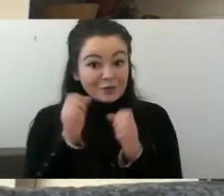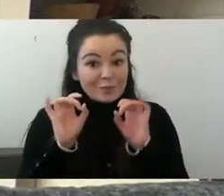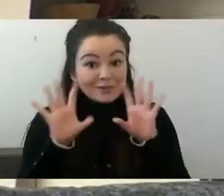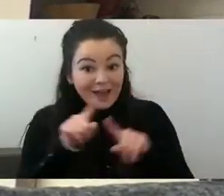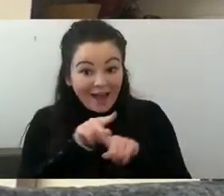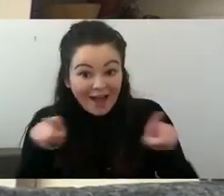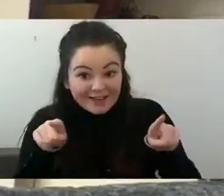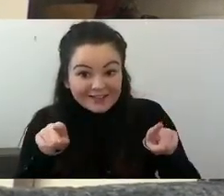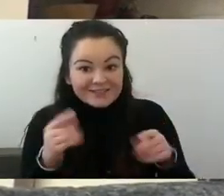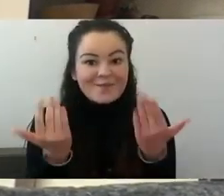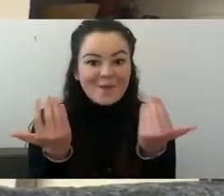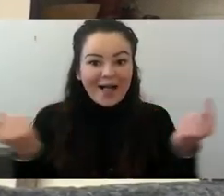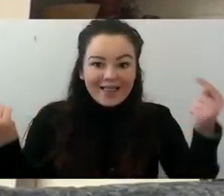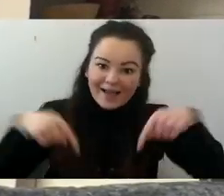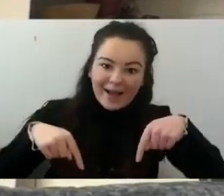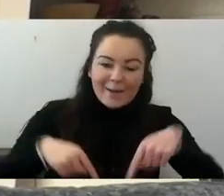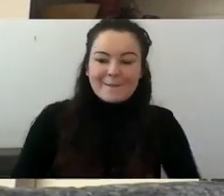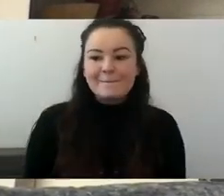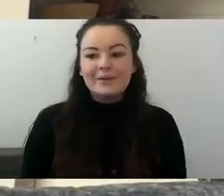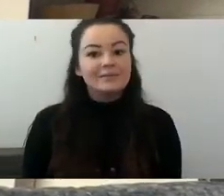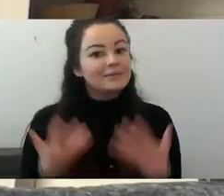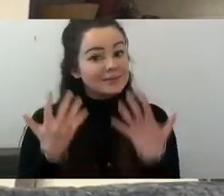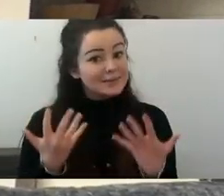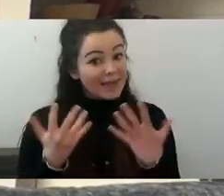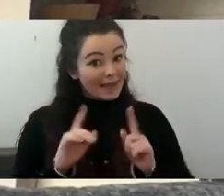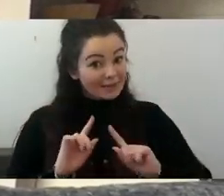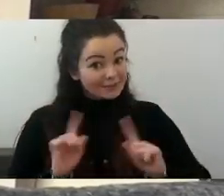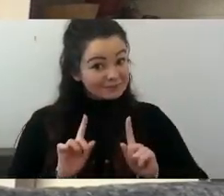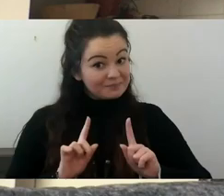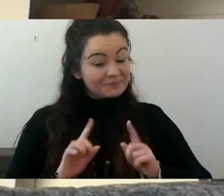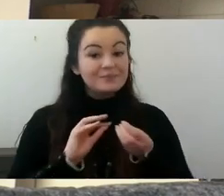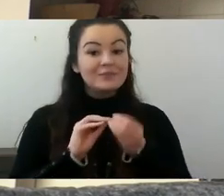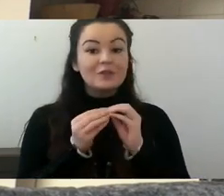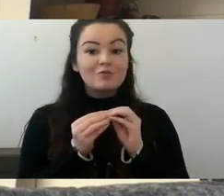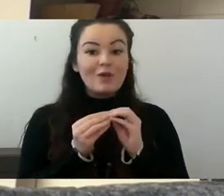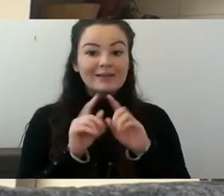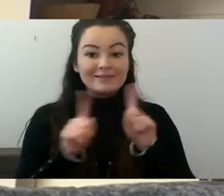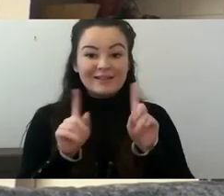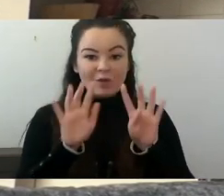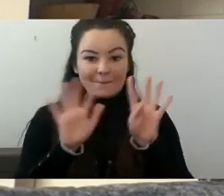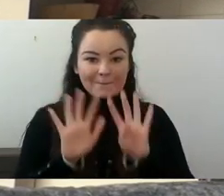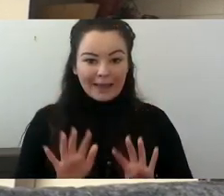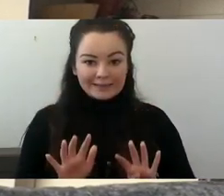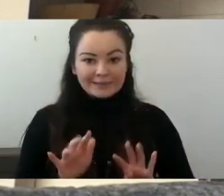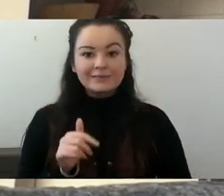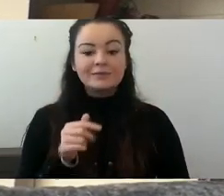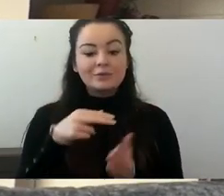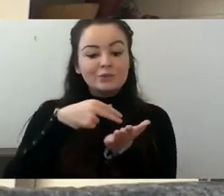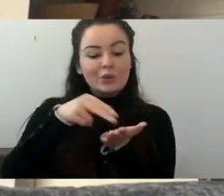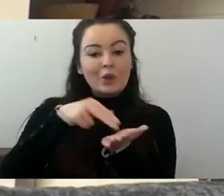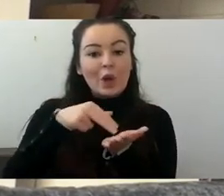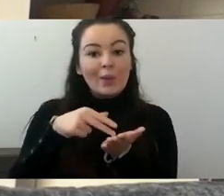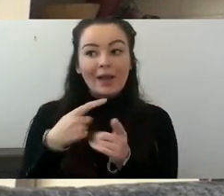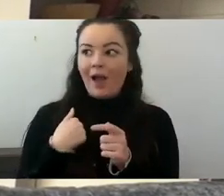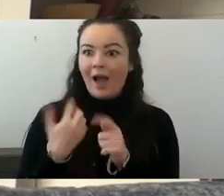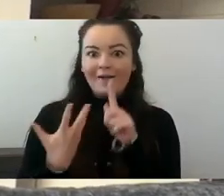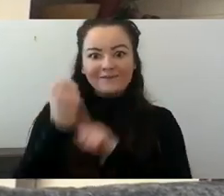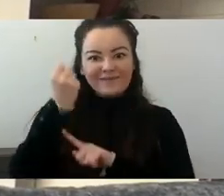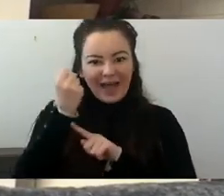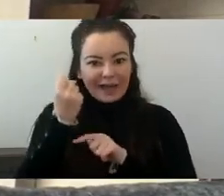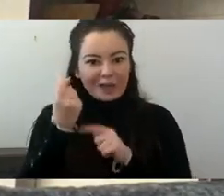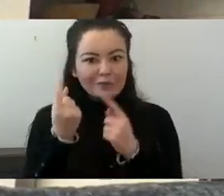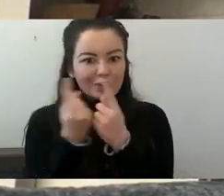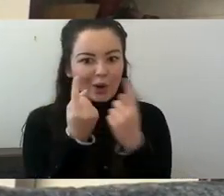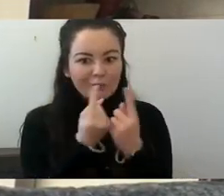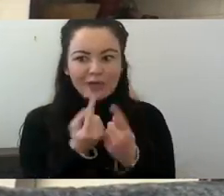Hello art superstars and welcome. Today we are going to create some patterns by gluing down found